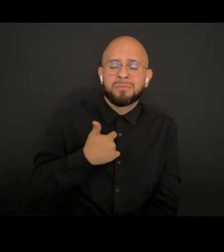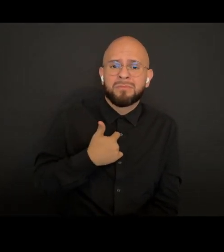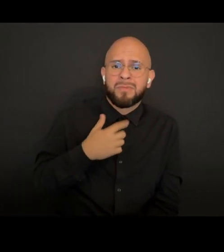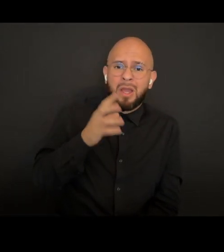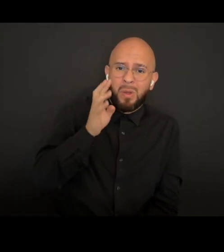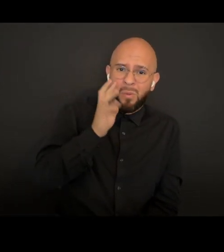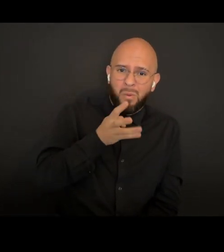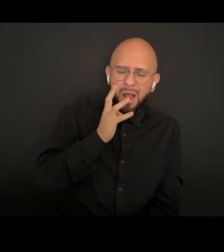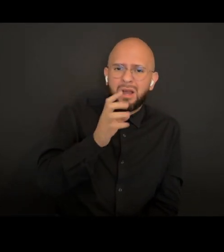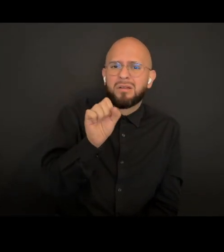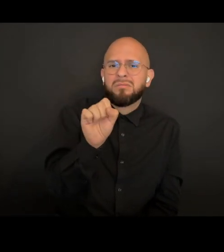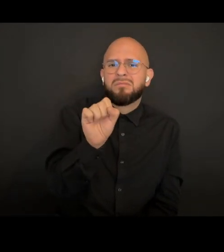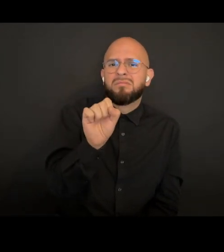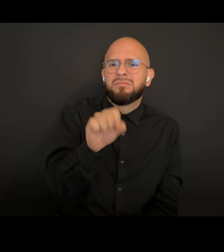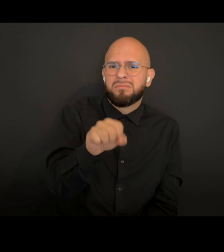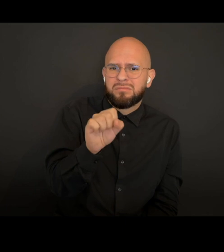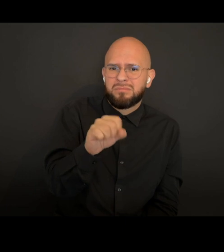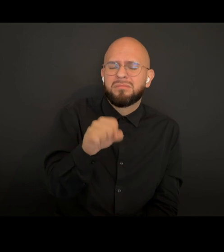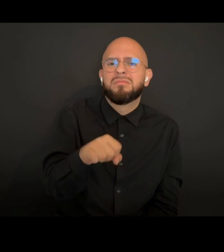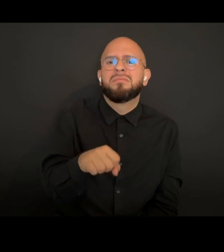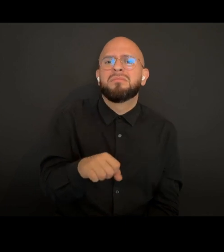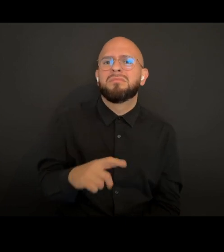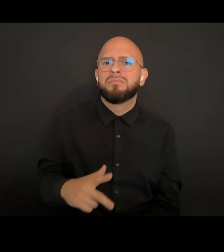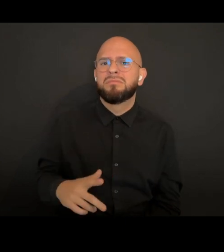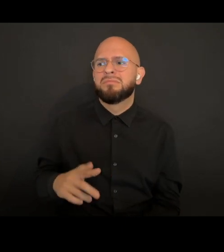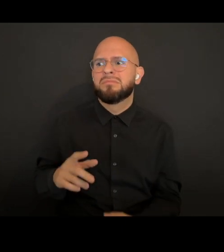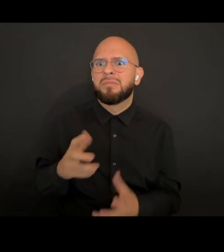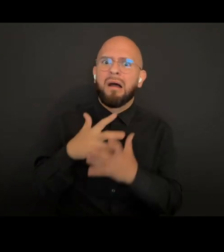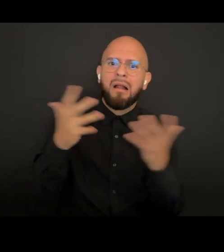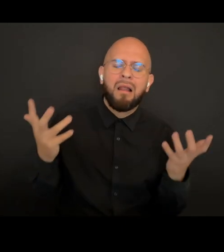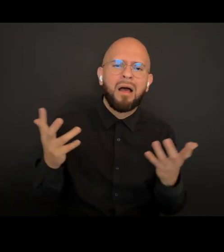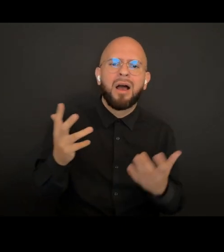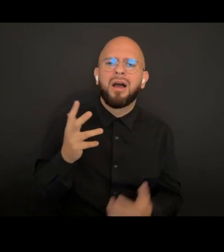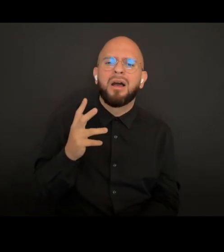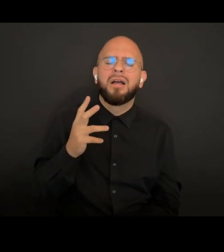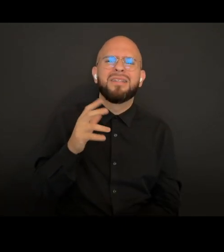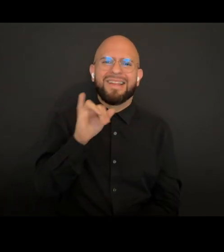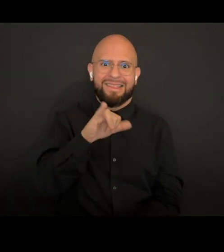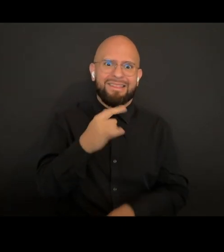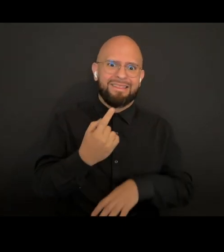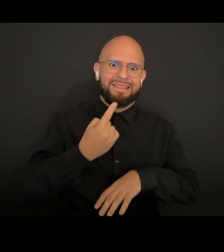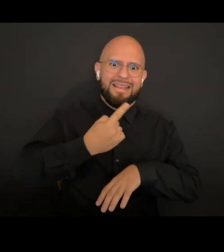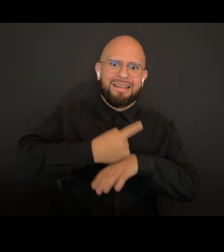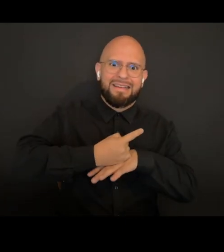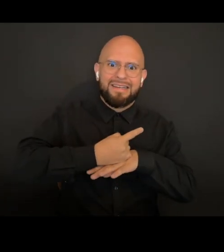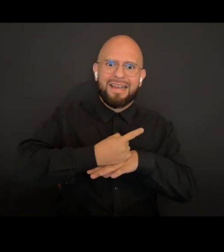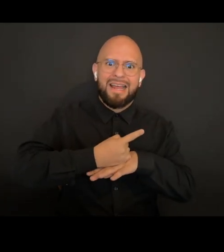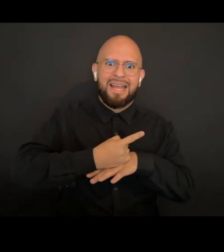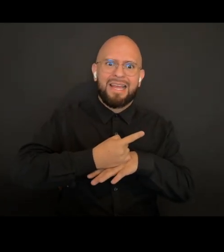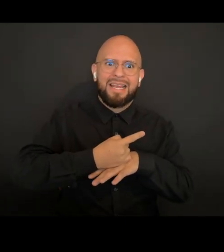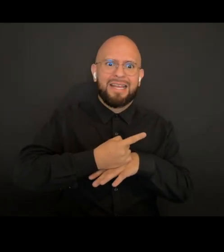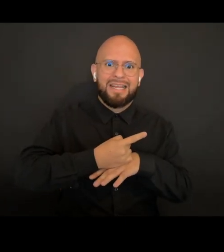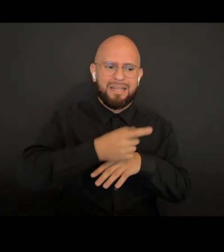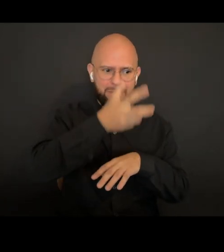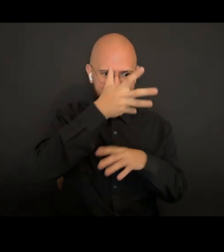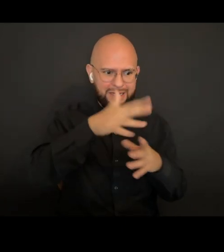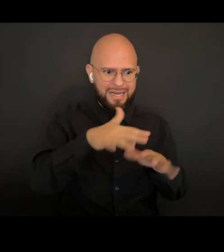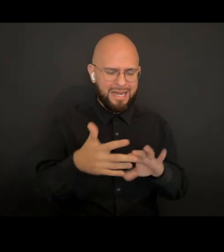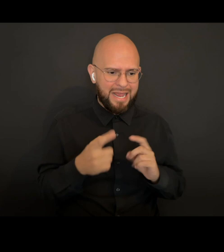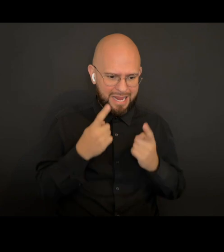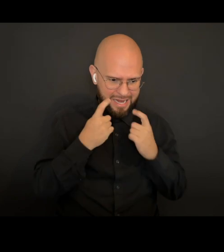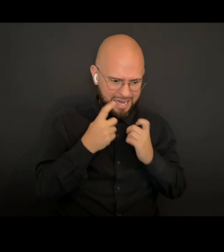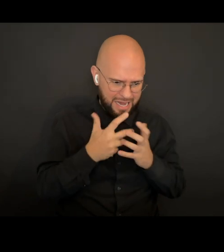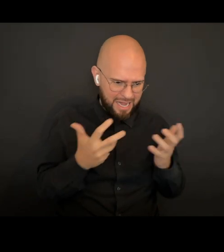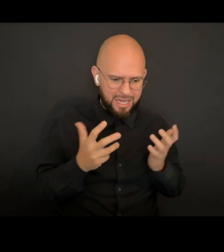I did cry, not so much the day my